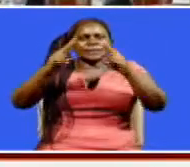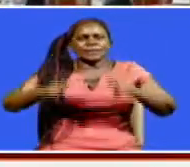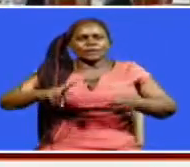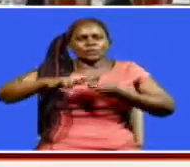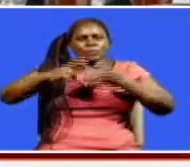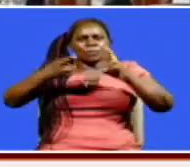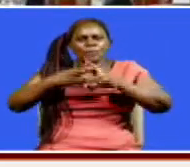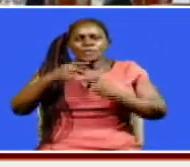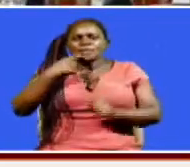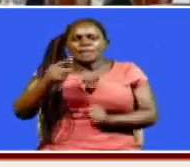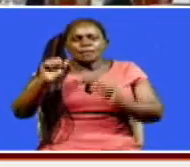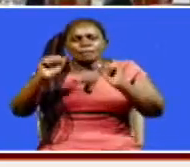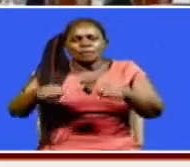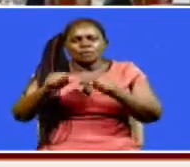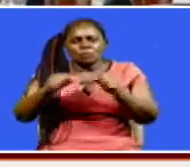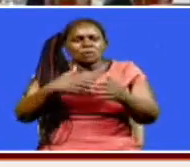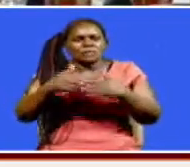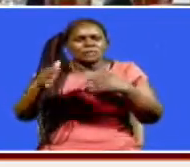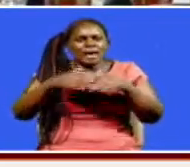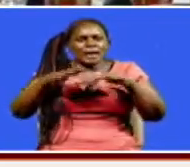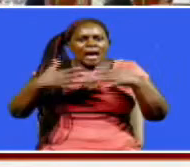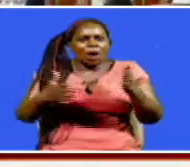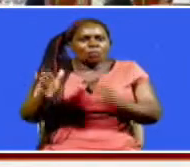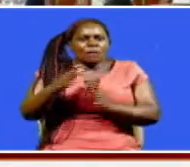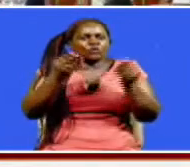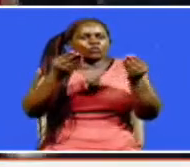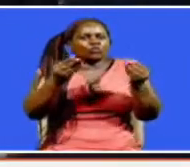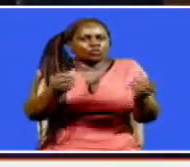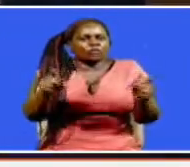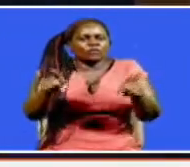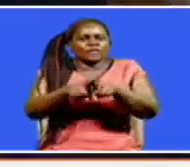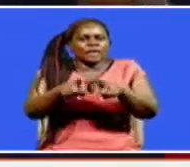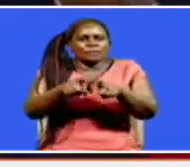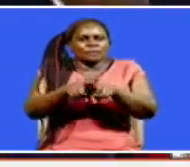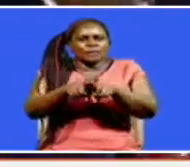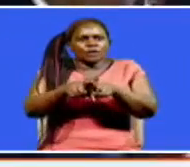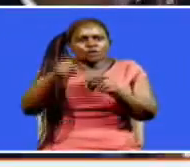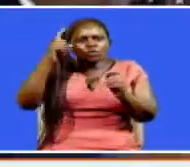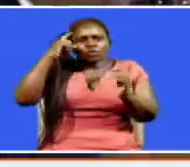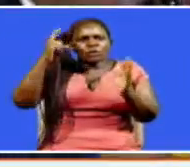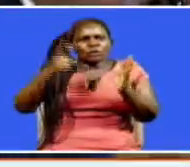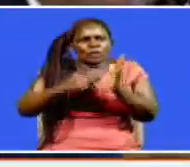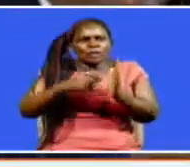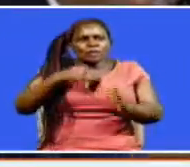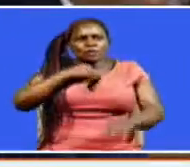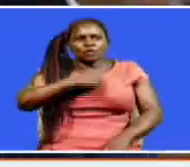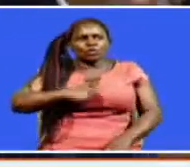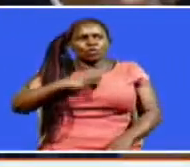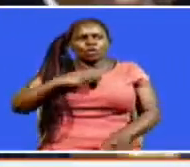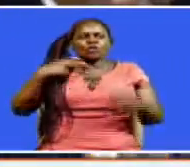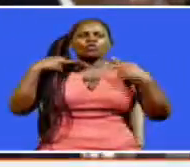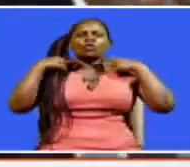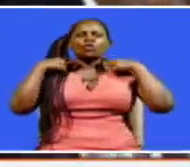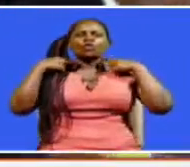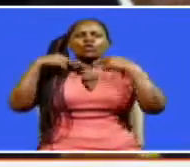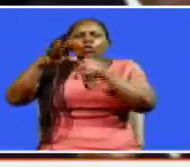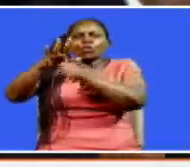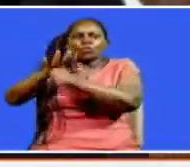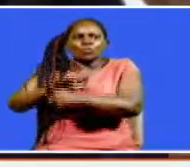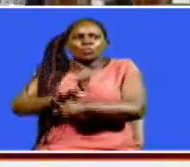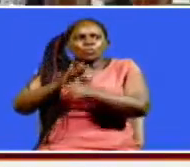relations pundits say, could signal how he plans to tackle similar calls to acknowledge and apologize for colonial atrocities.